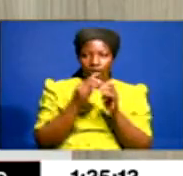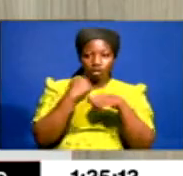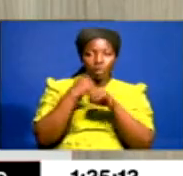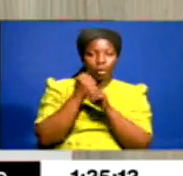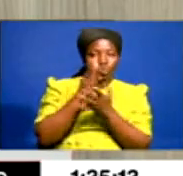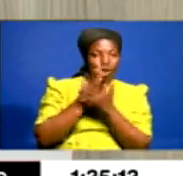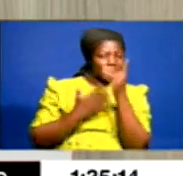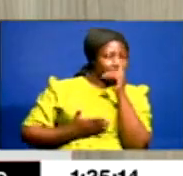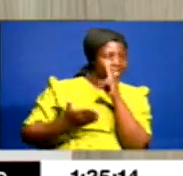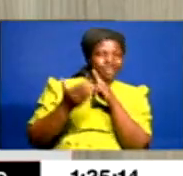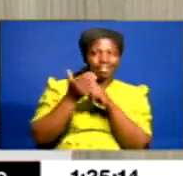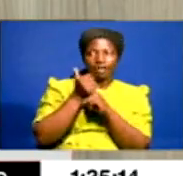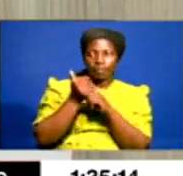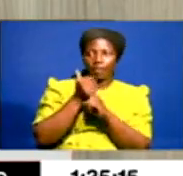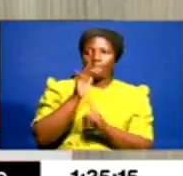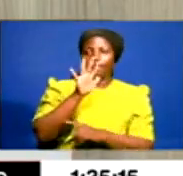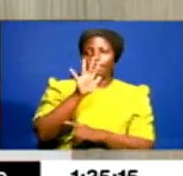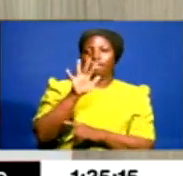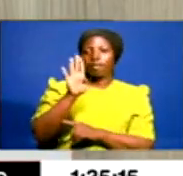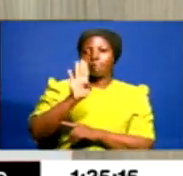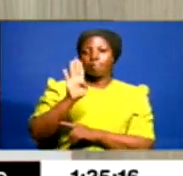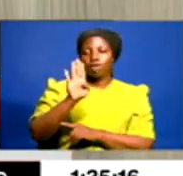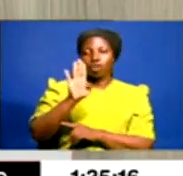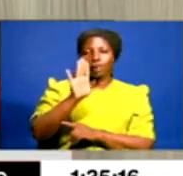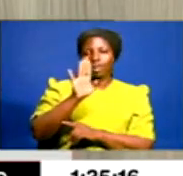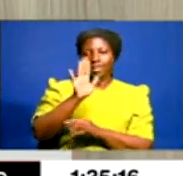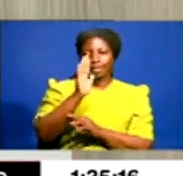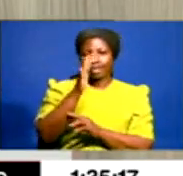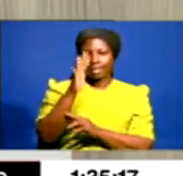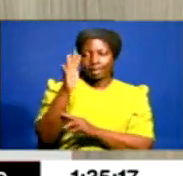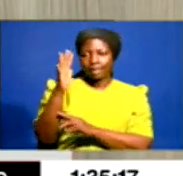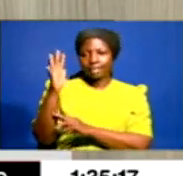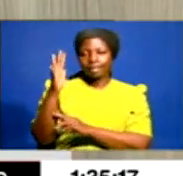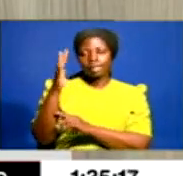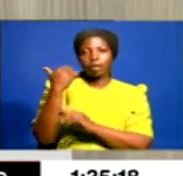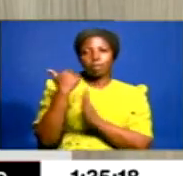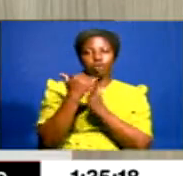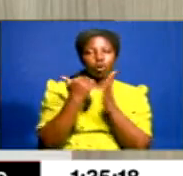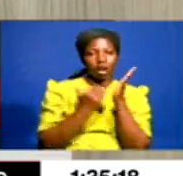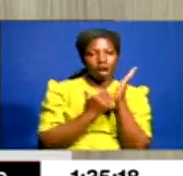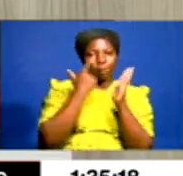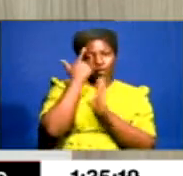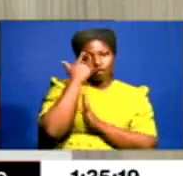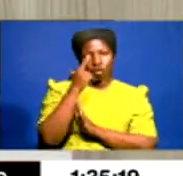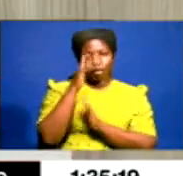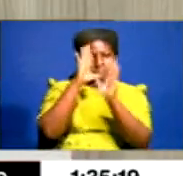billion trees initiative, the President of the Republic of Kenya.